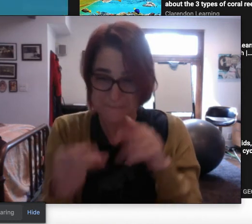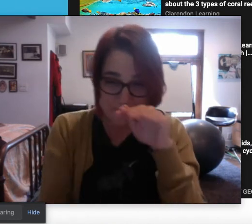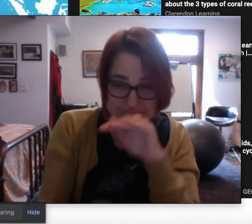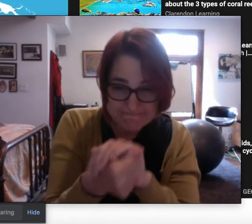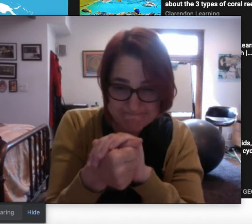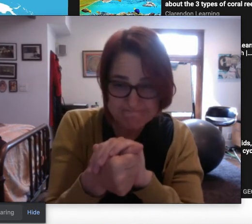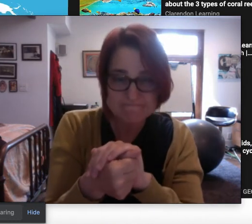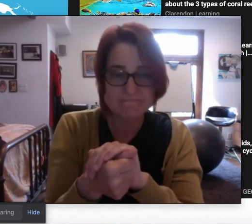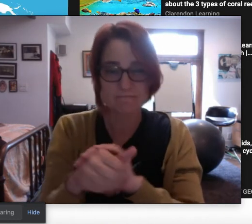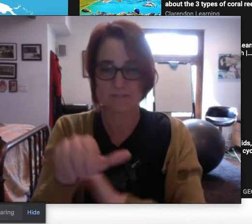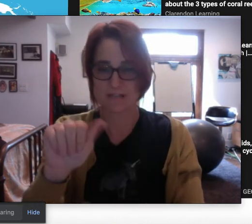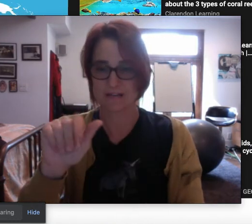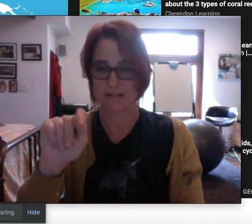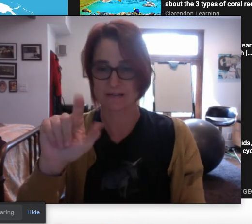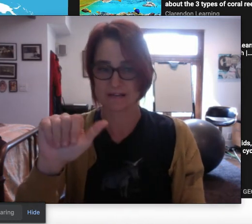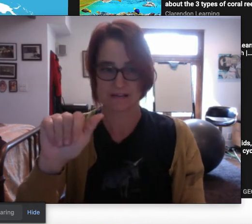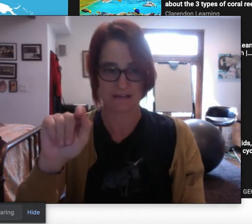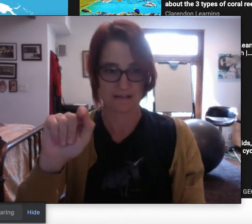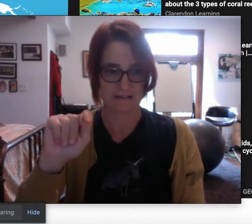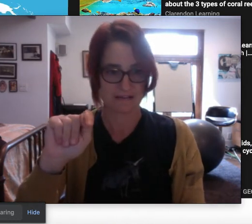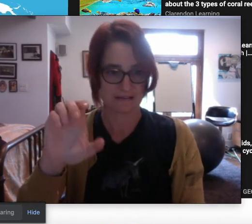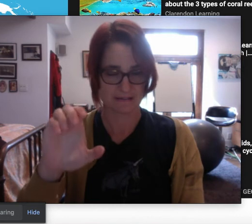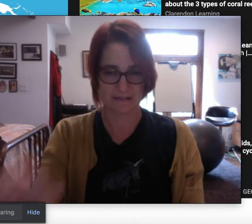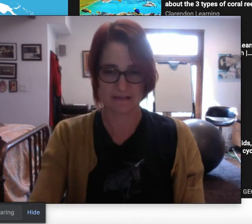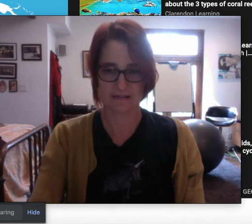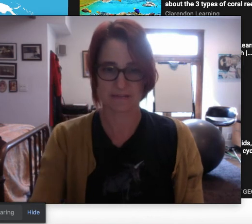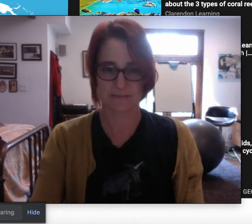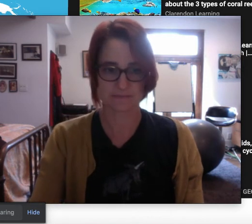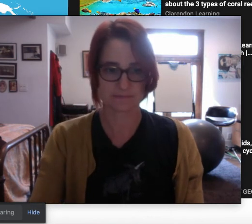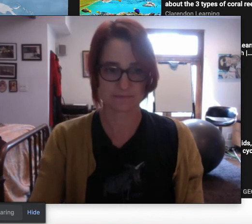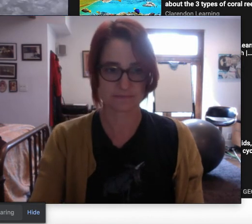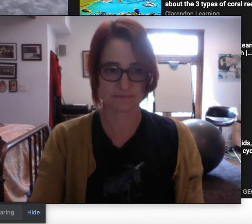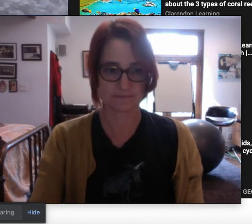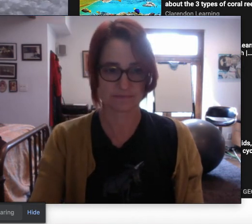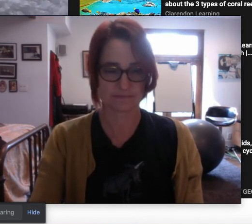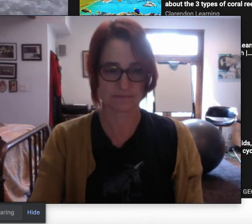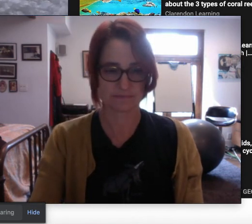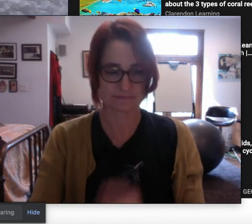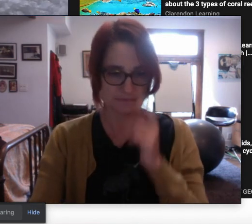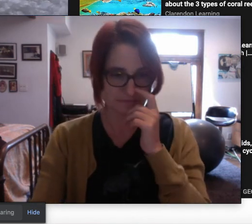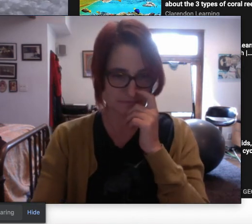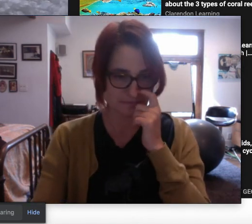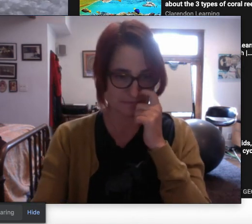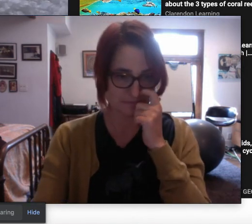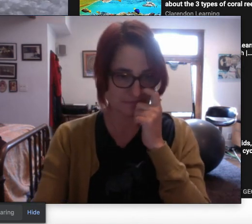The Atlantic Ocean is the second largest ocean. It is the